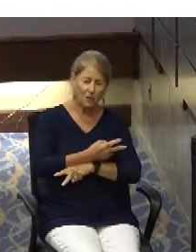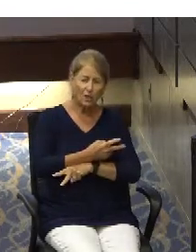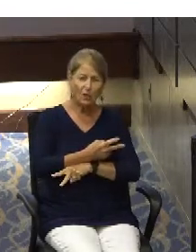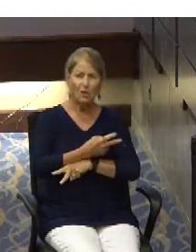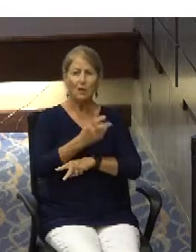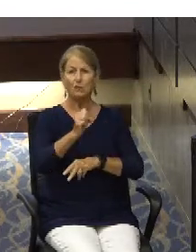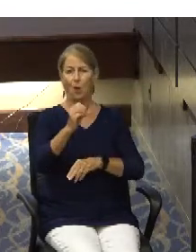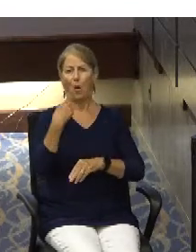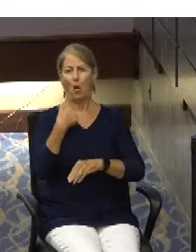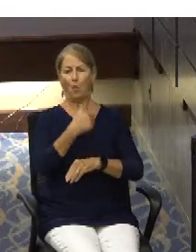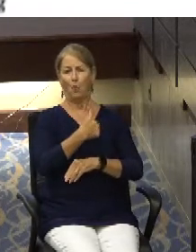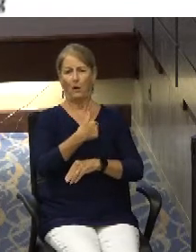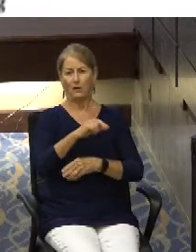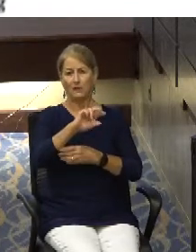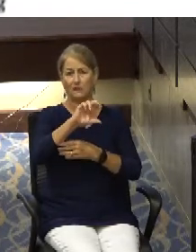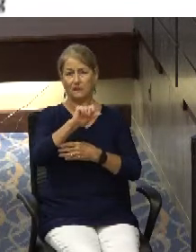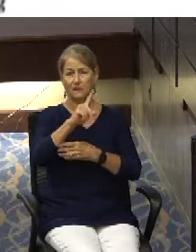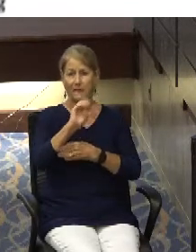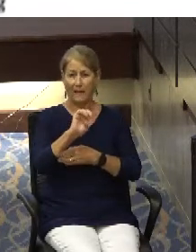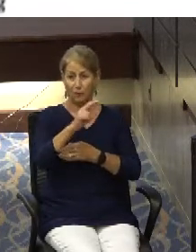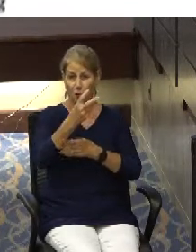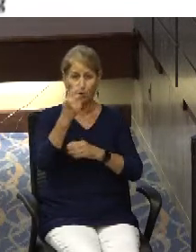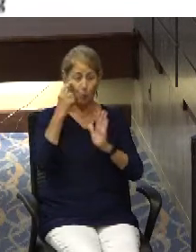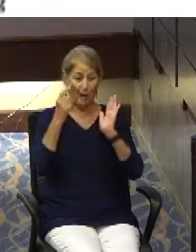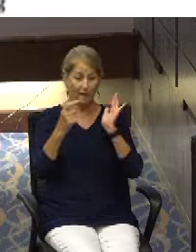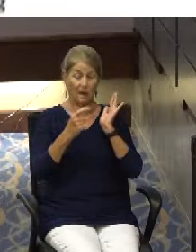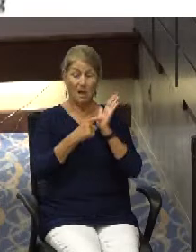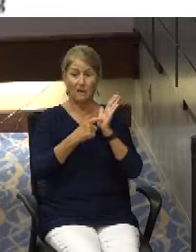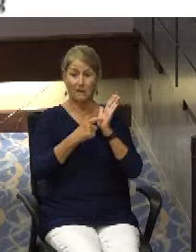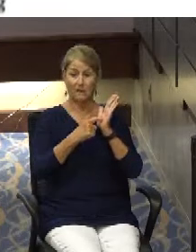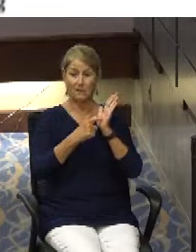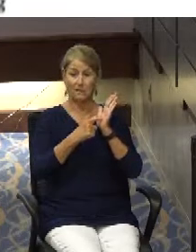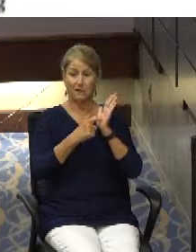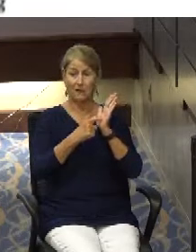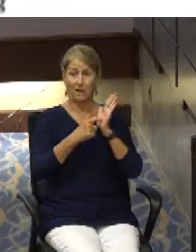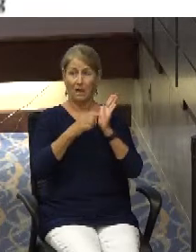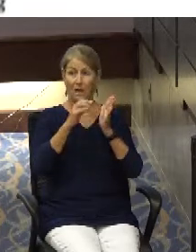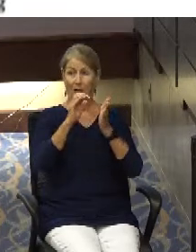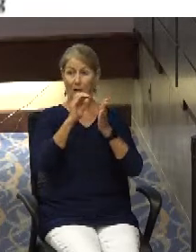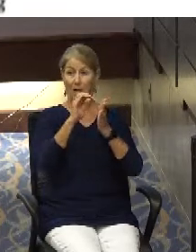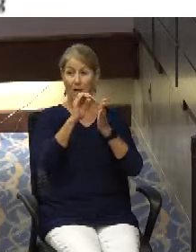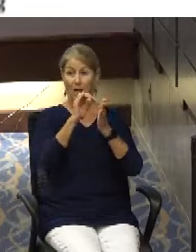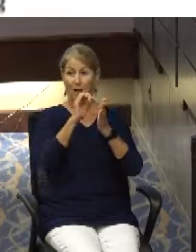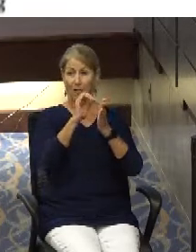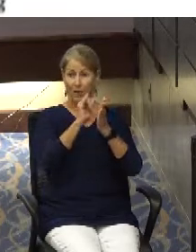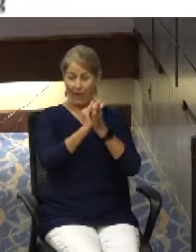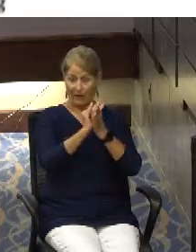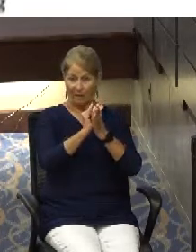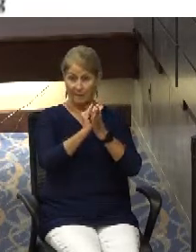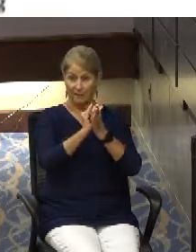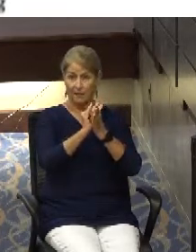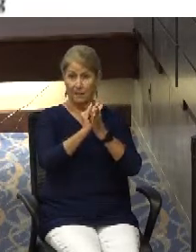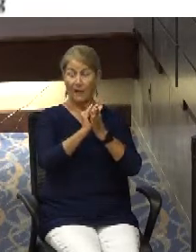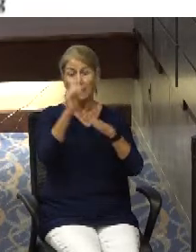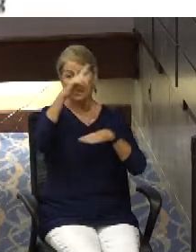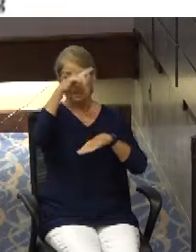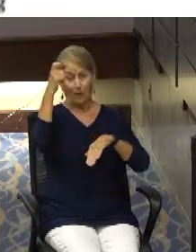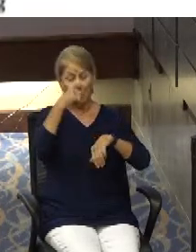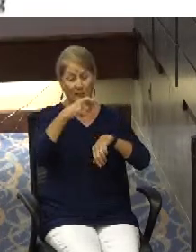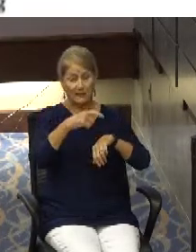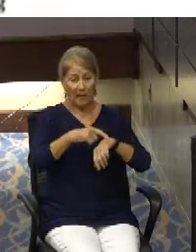we moved to stage 2 in recognition that we're in the summer in a unique drought